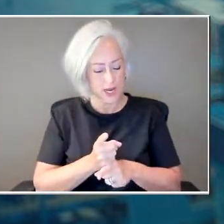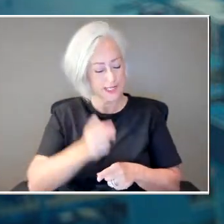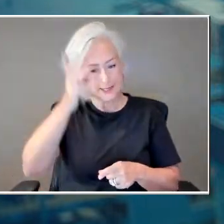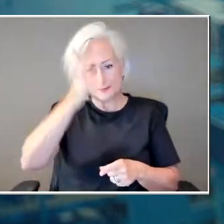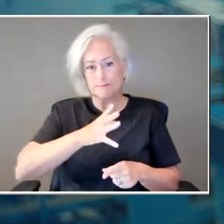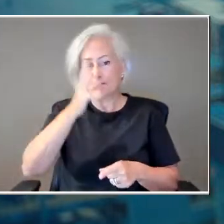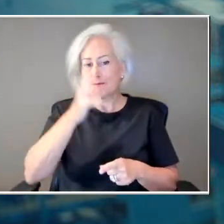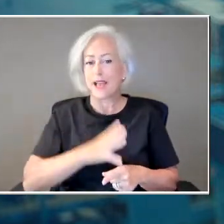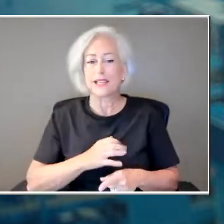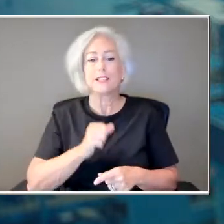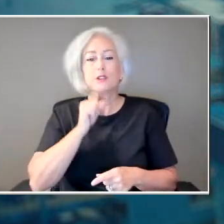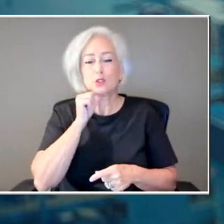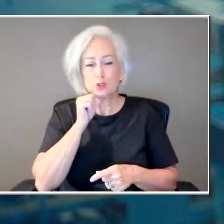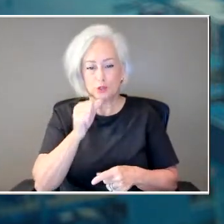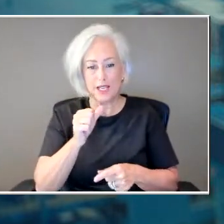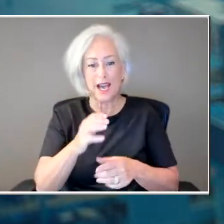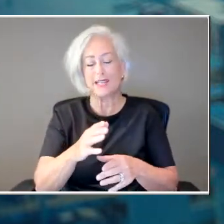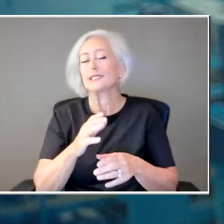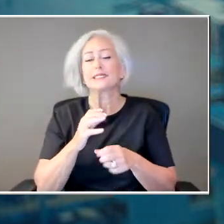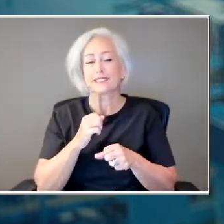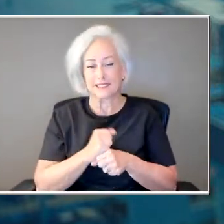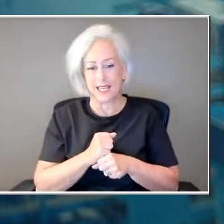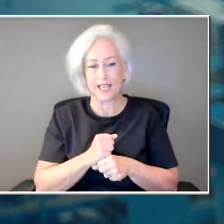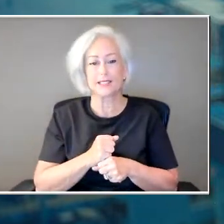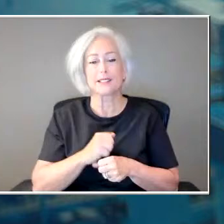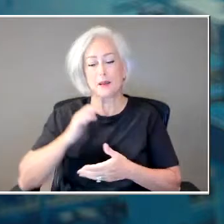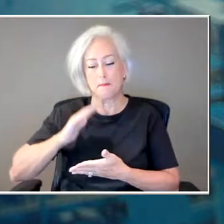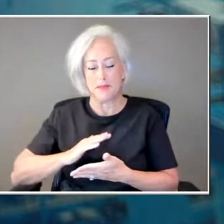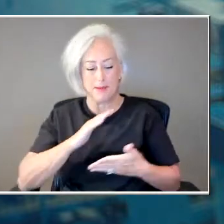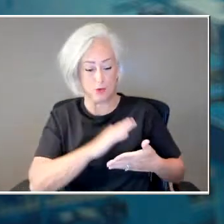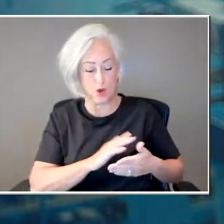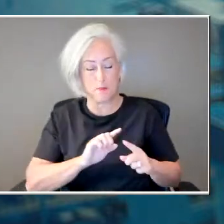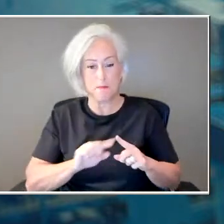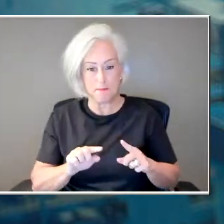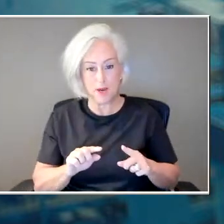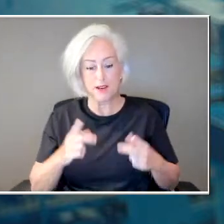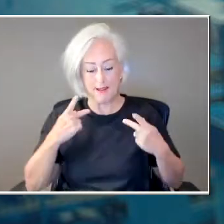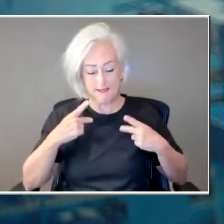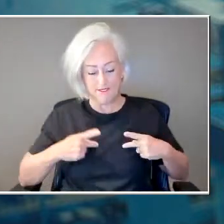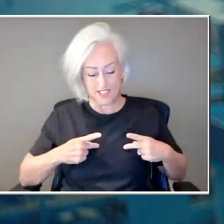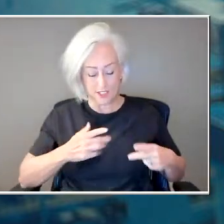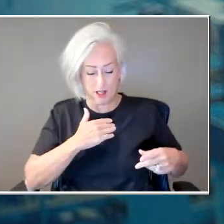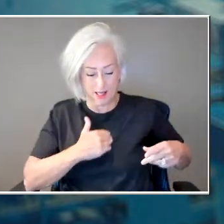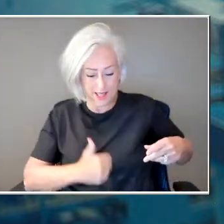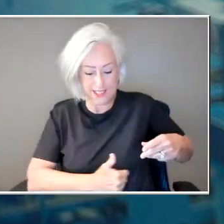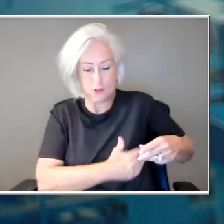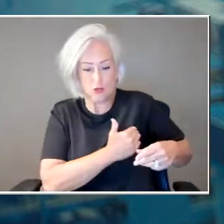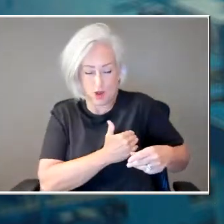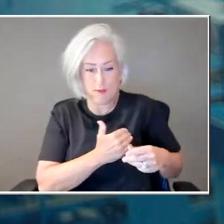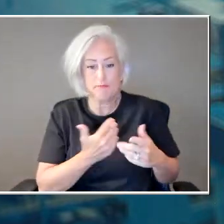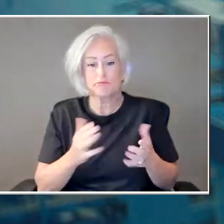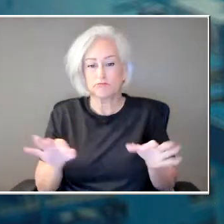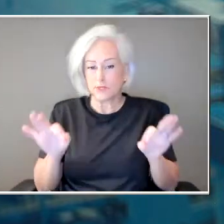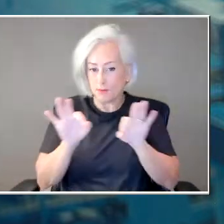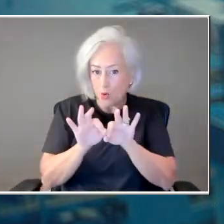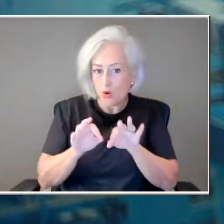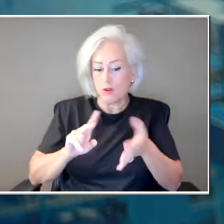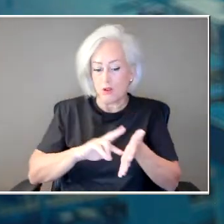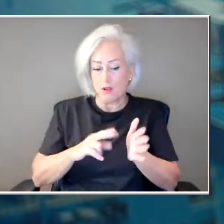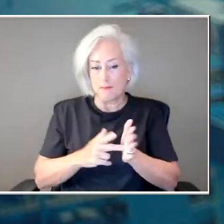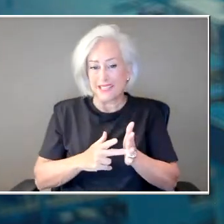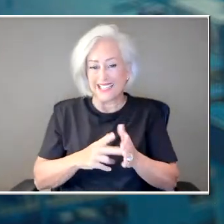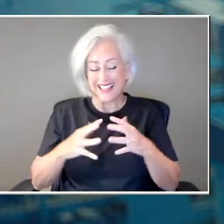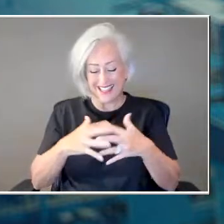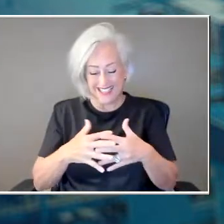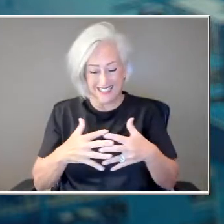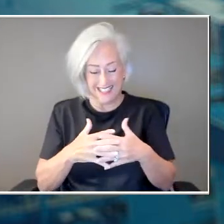physical exam is very important, but the amount of breast tissue is less, which often helps in early detection if men pay